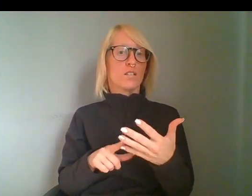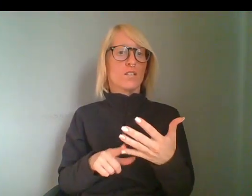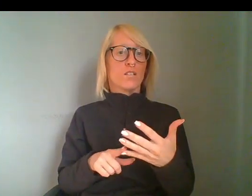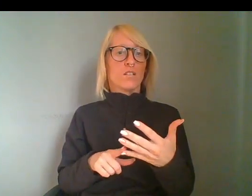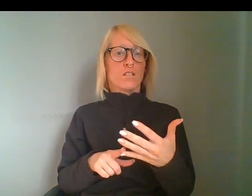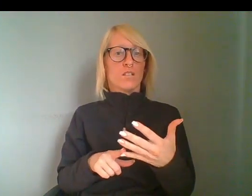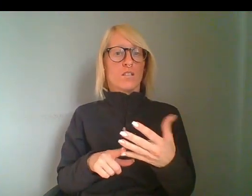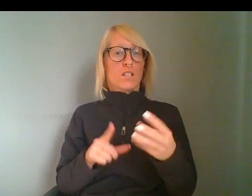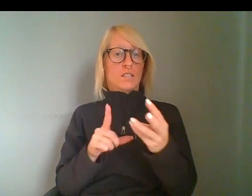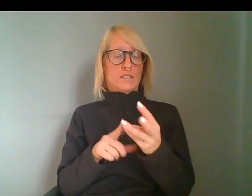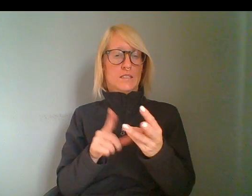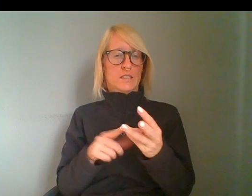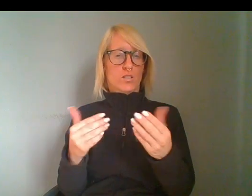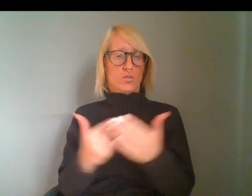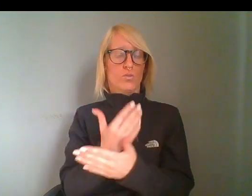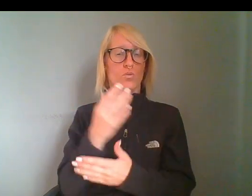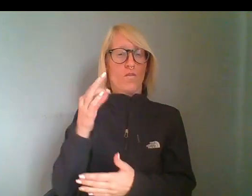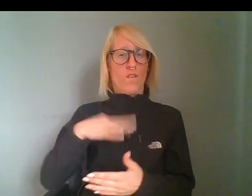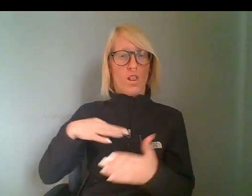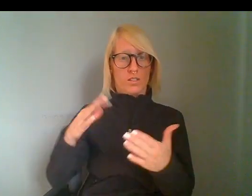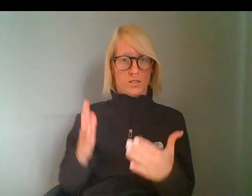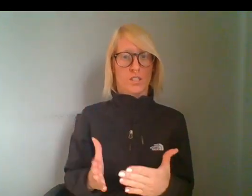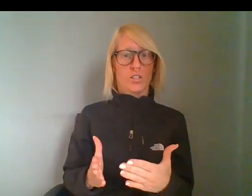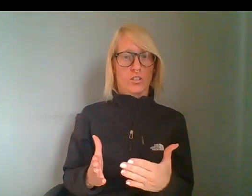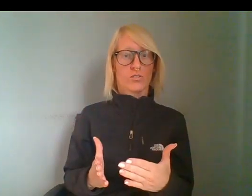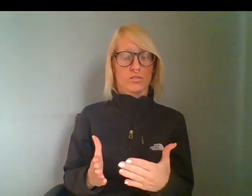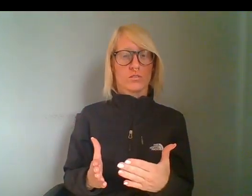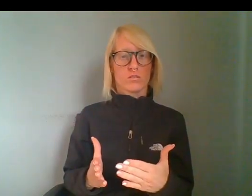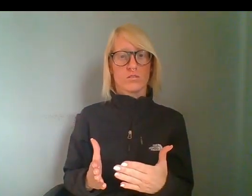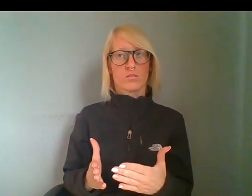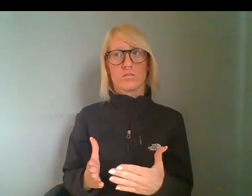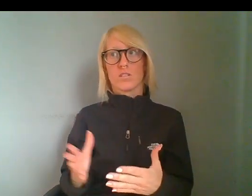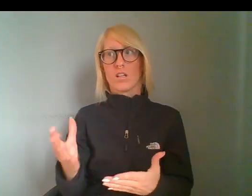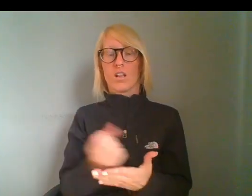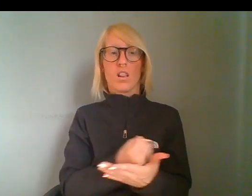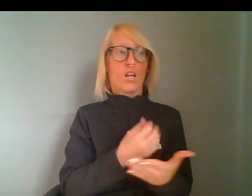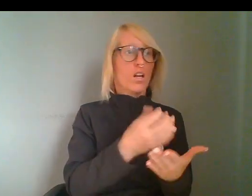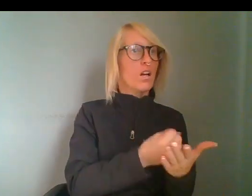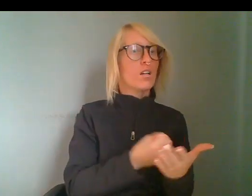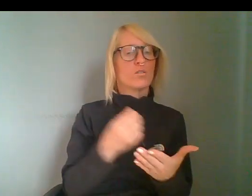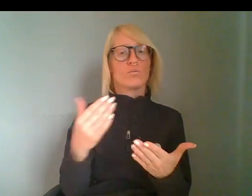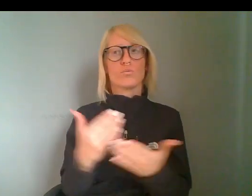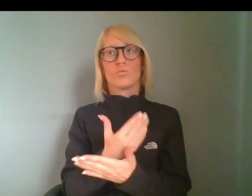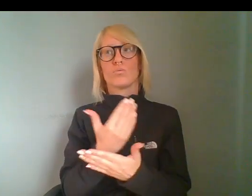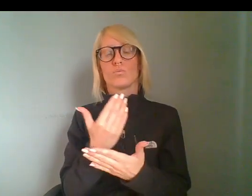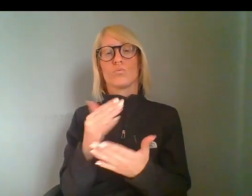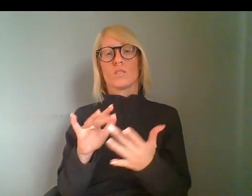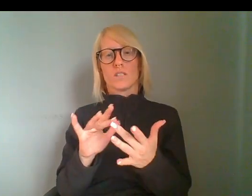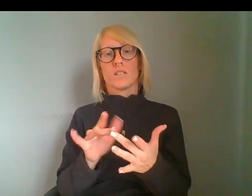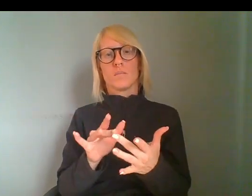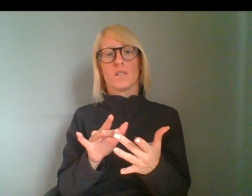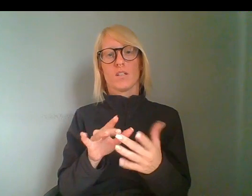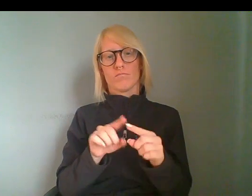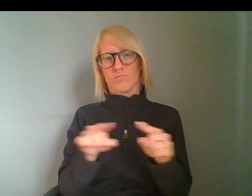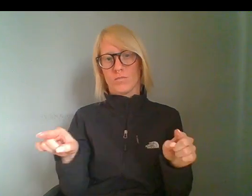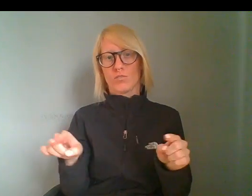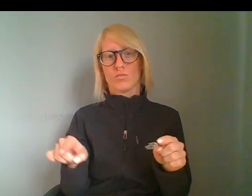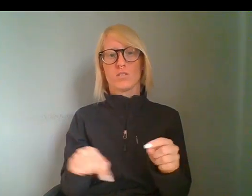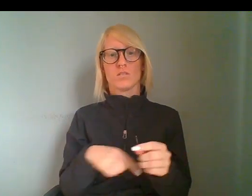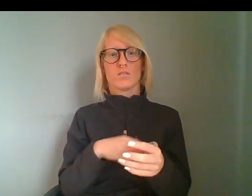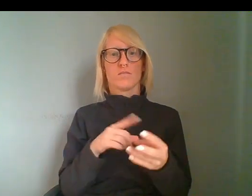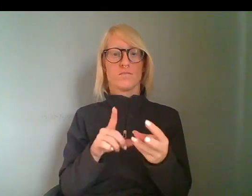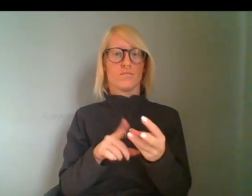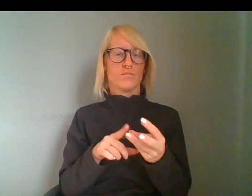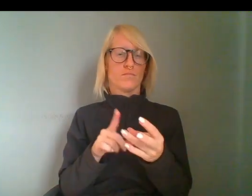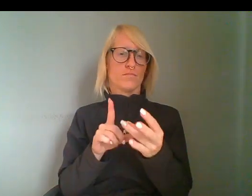email subscription for our newsletter, you might be able to collect new email addresses, and that's another way for you to reach people. And